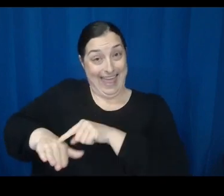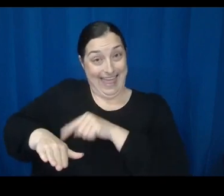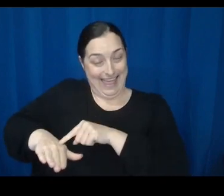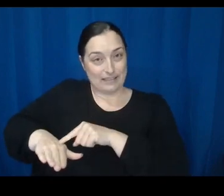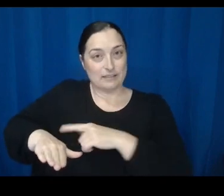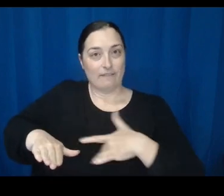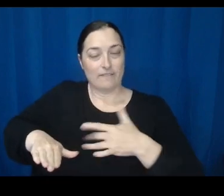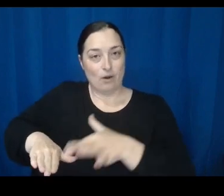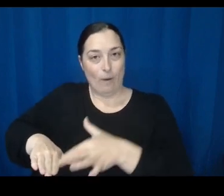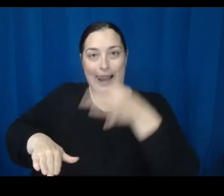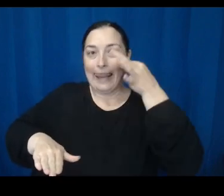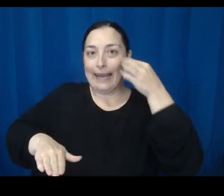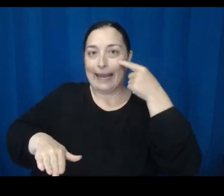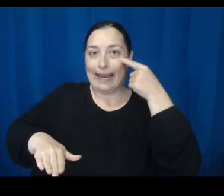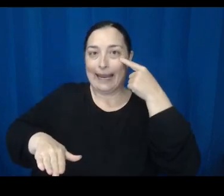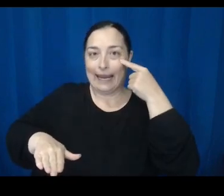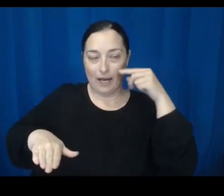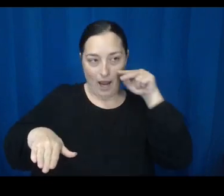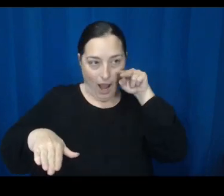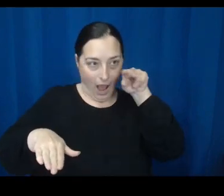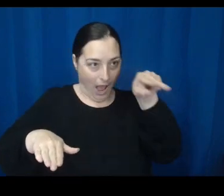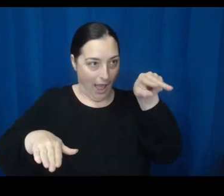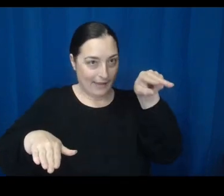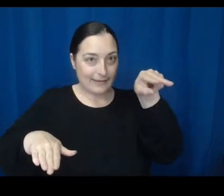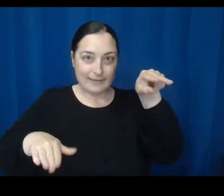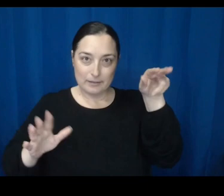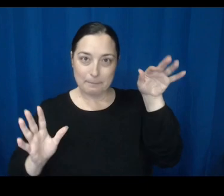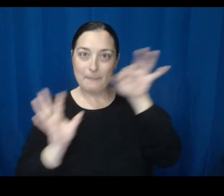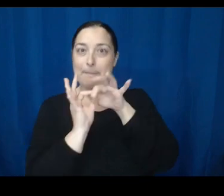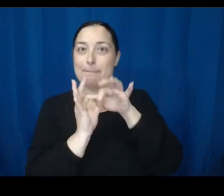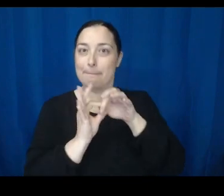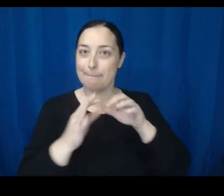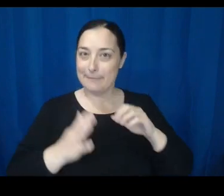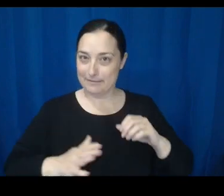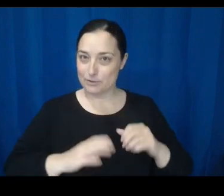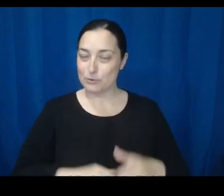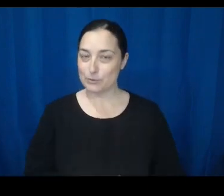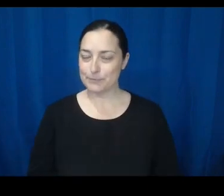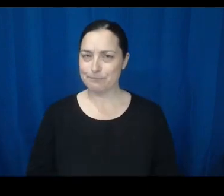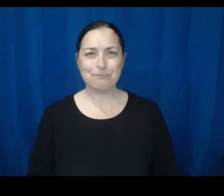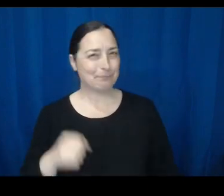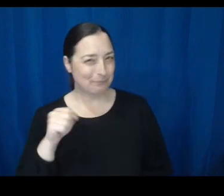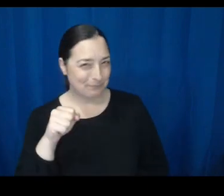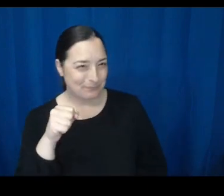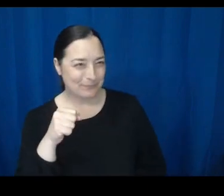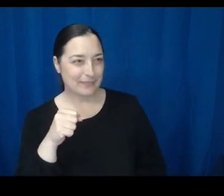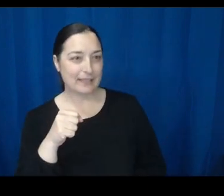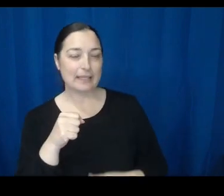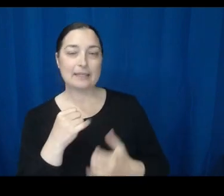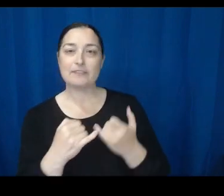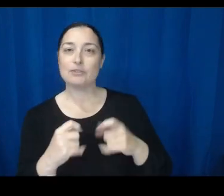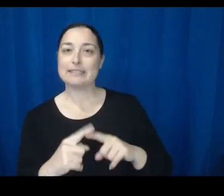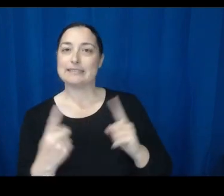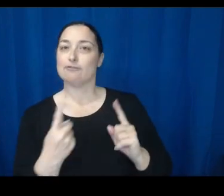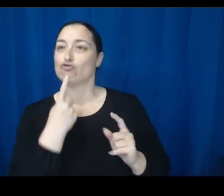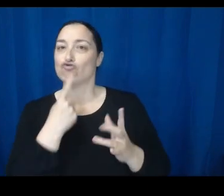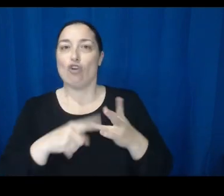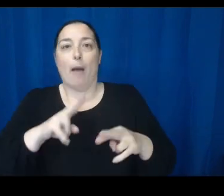edge of the boot. There's a very different quality of mark that emerges from this experience as